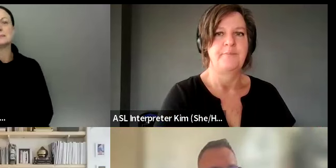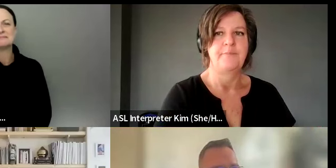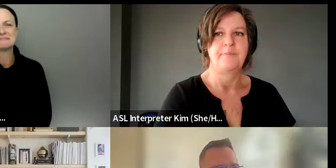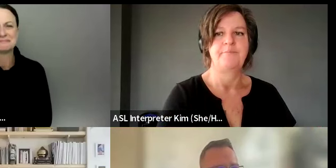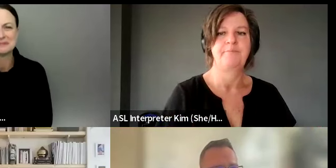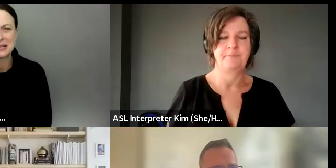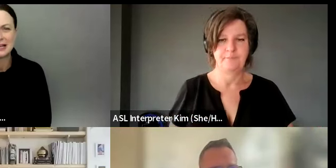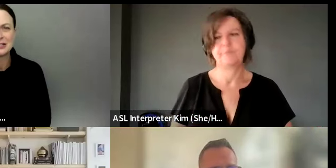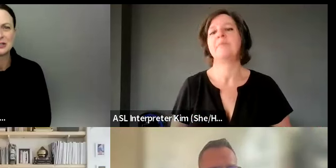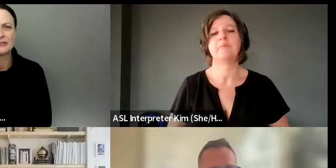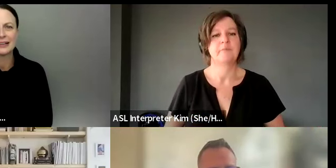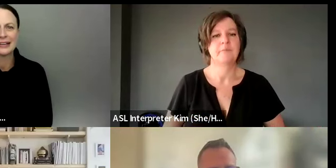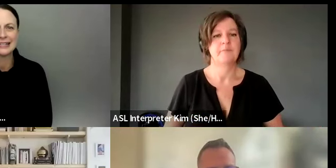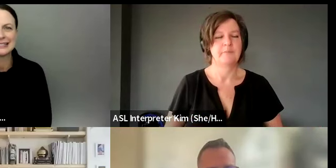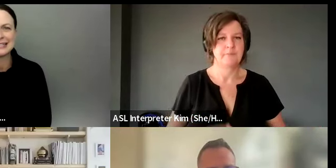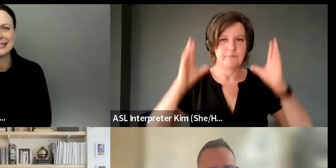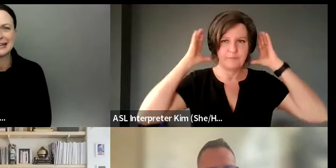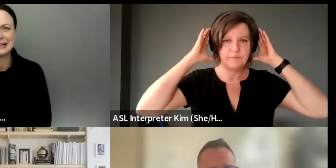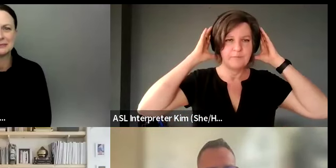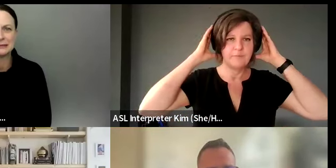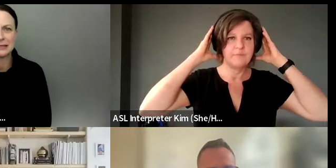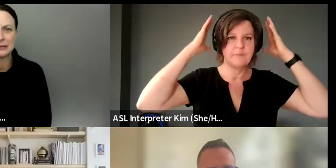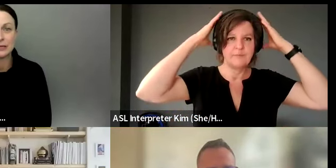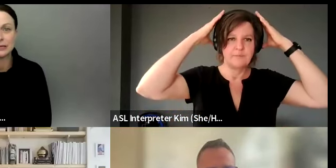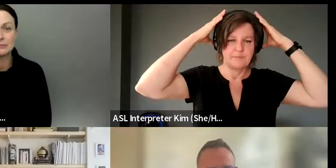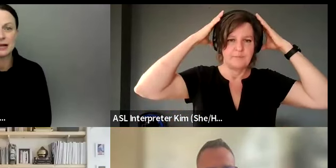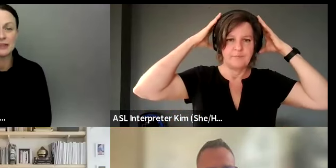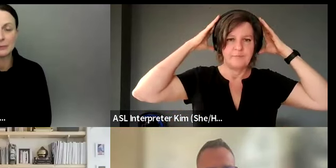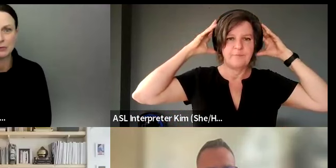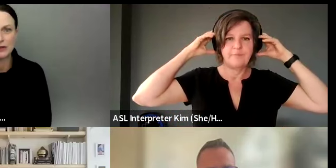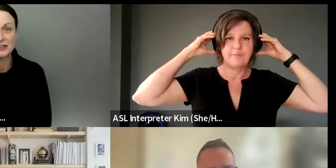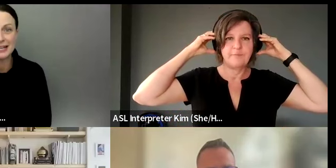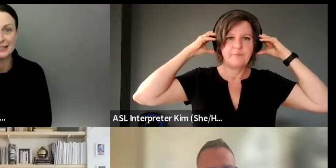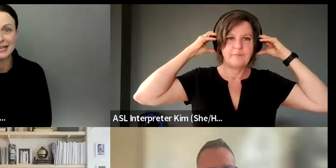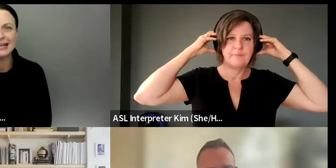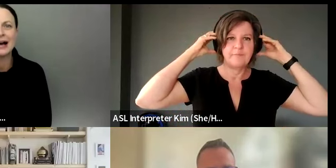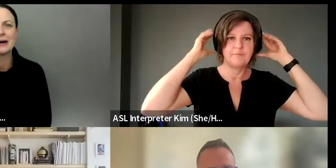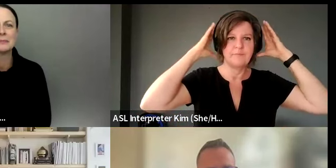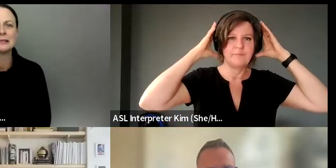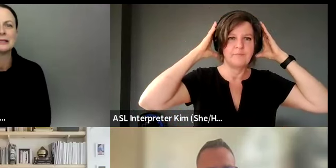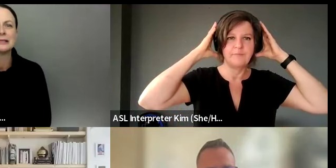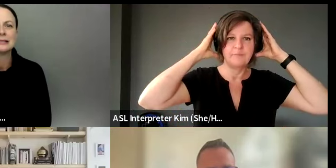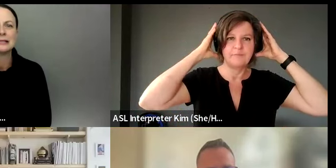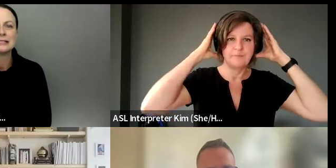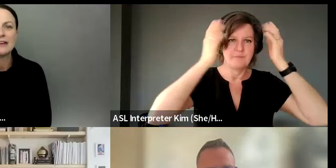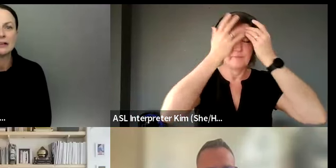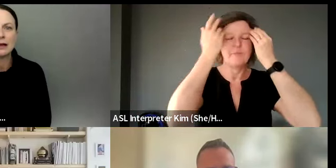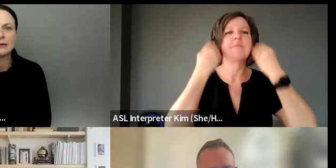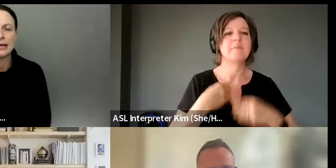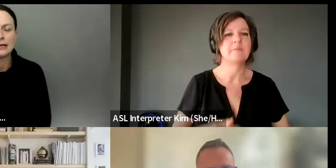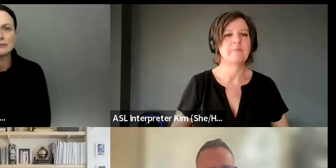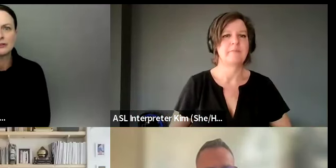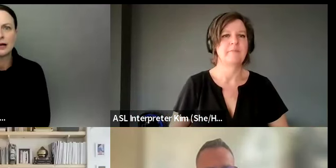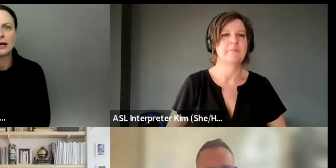Okay. Terrific. I see. I think we can move on to the next thing. Deaf and